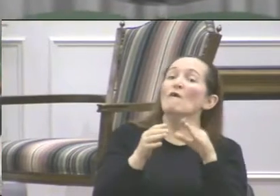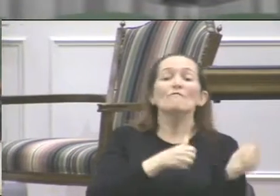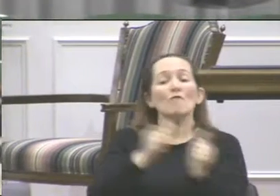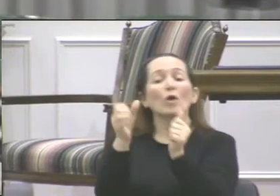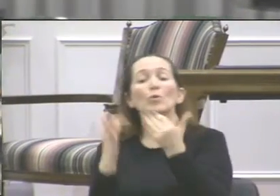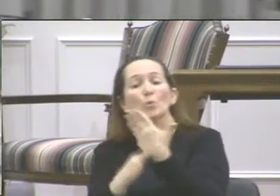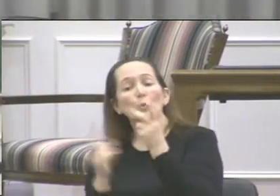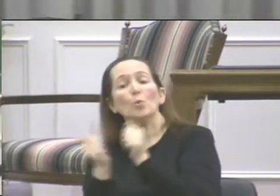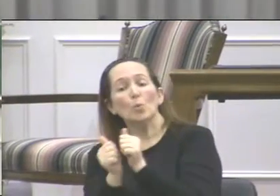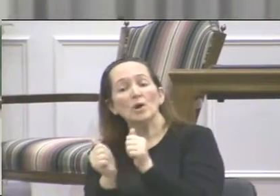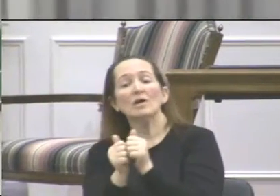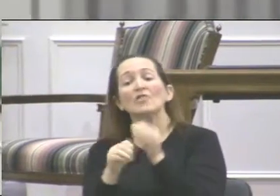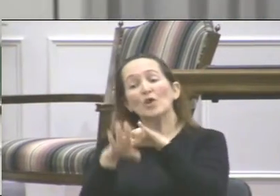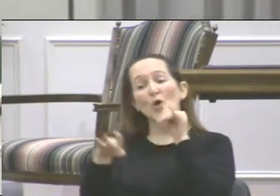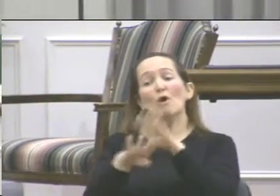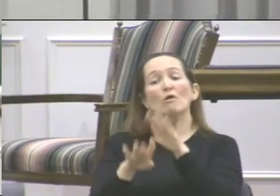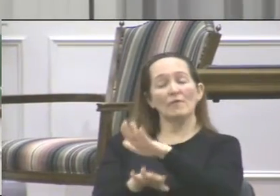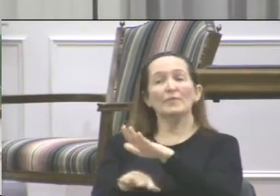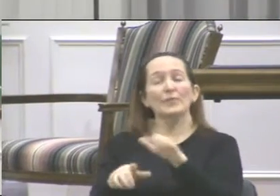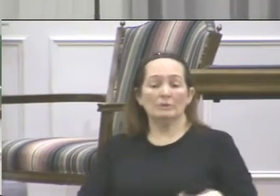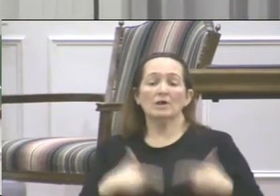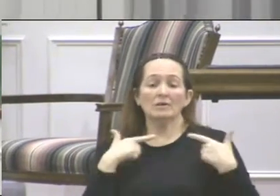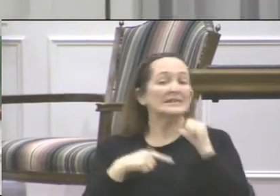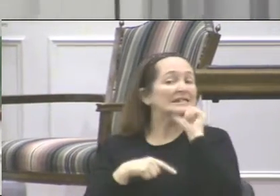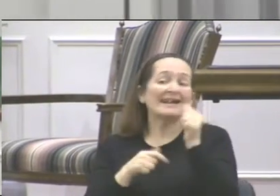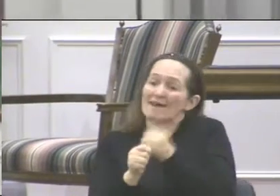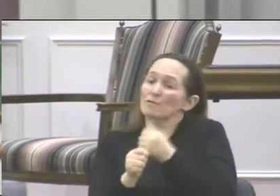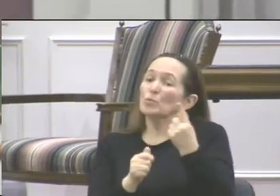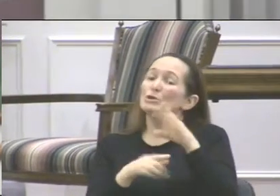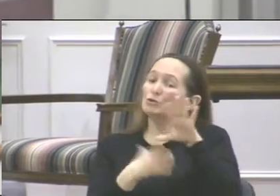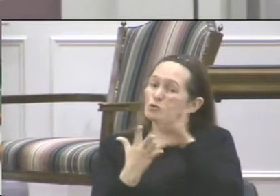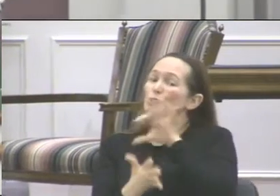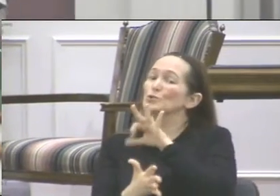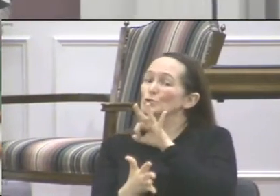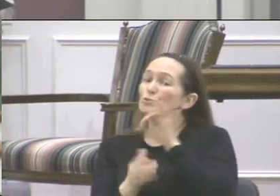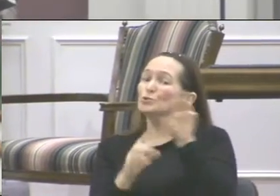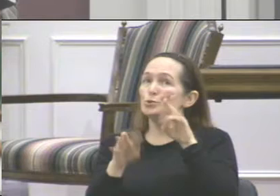everyone chooses to fulfill the call on their lives.